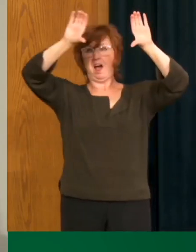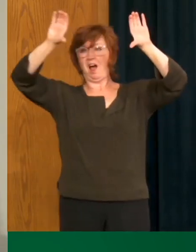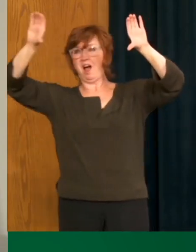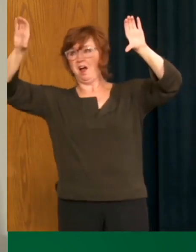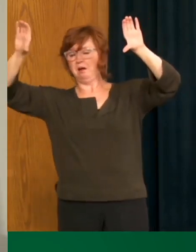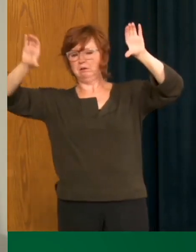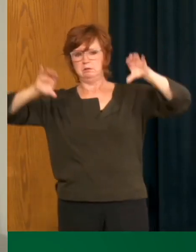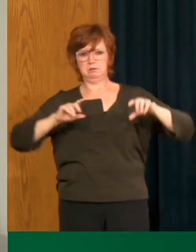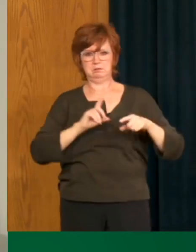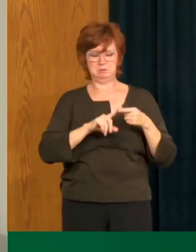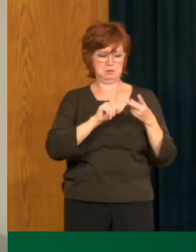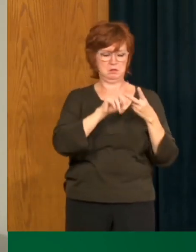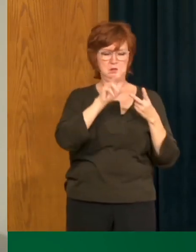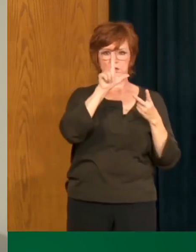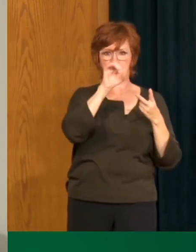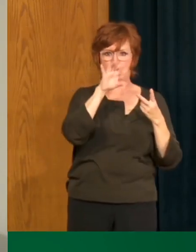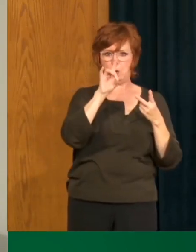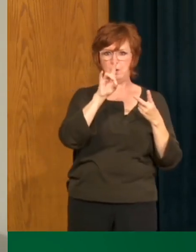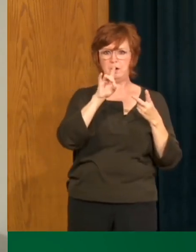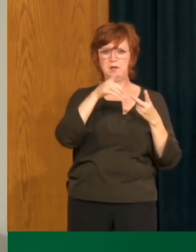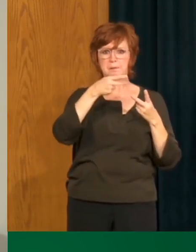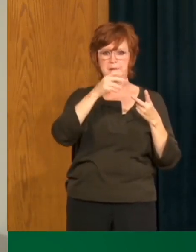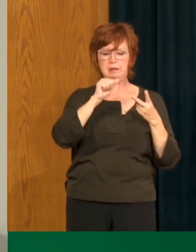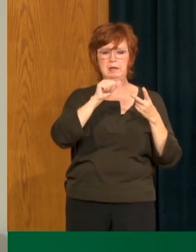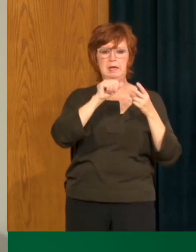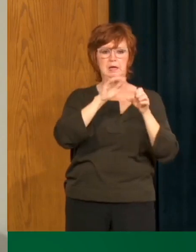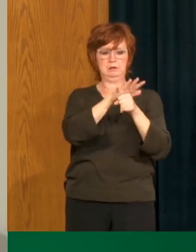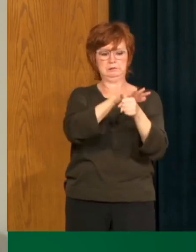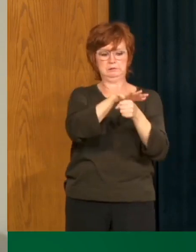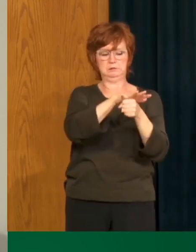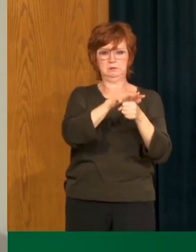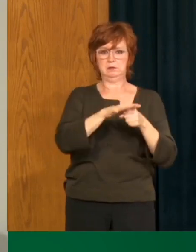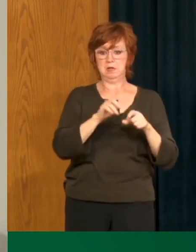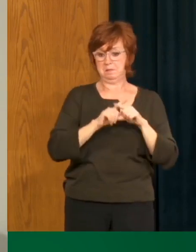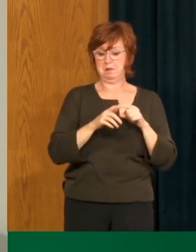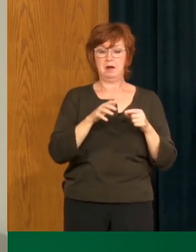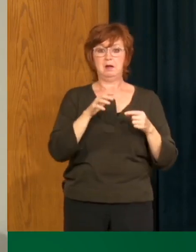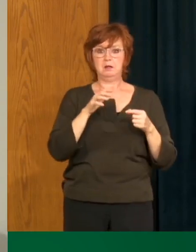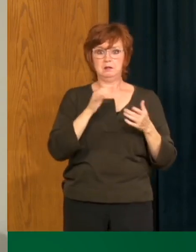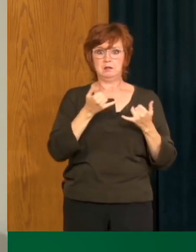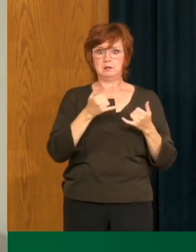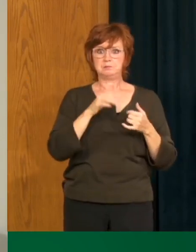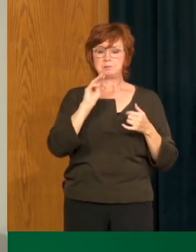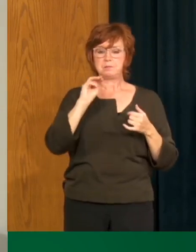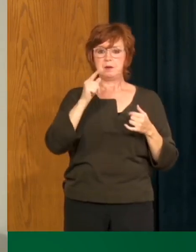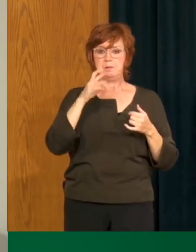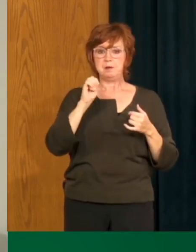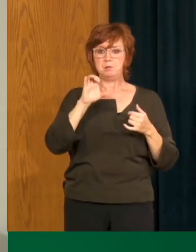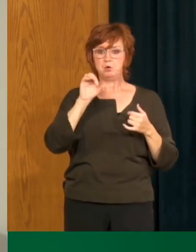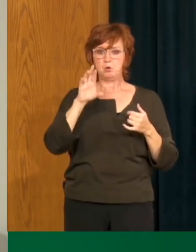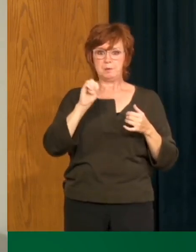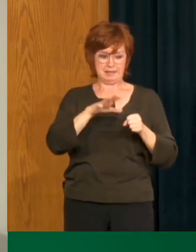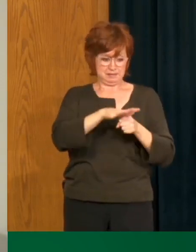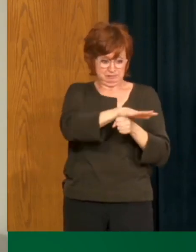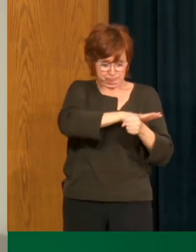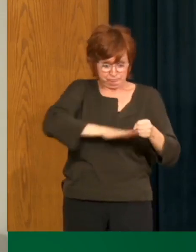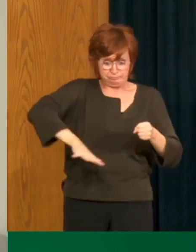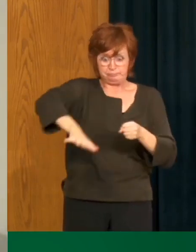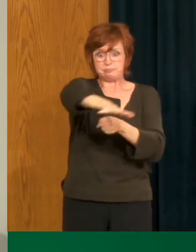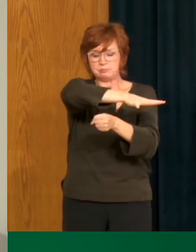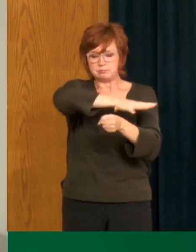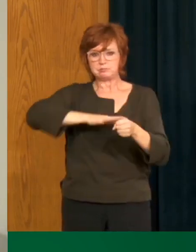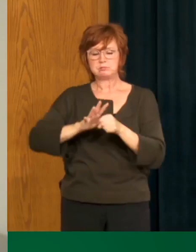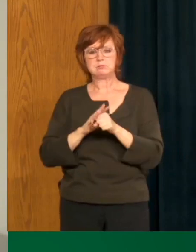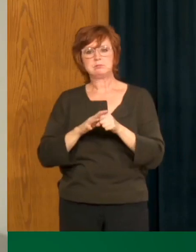PA. And then yesterday, several communities were listed in terms of communities and the general area. Because again, it's